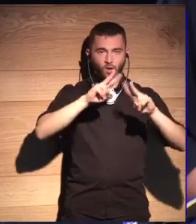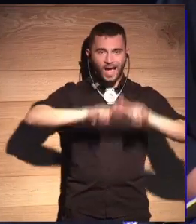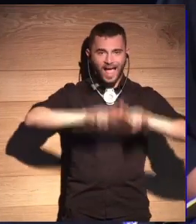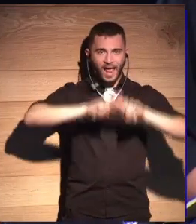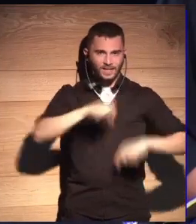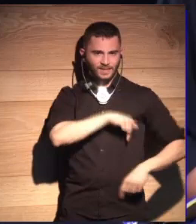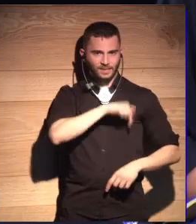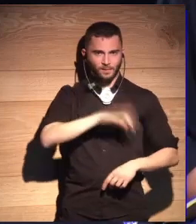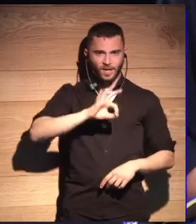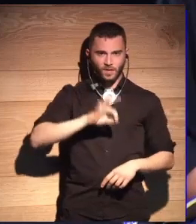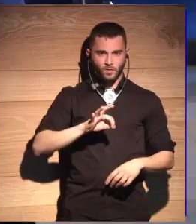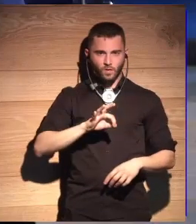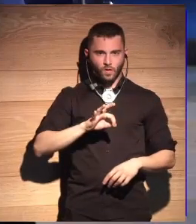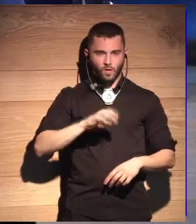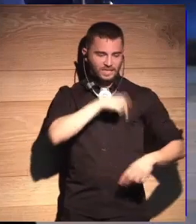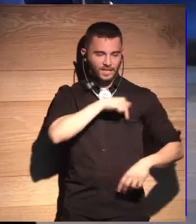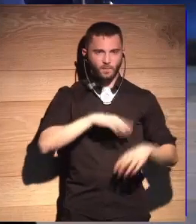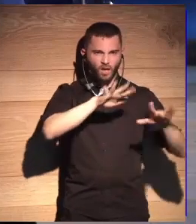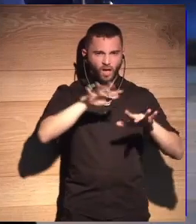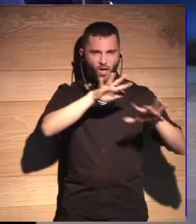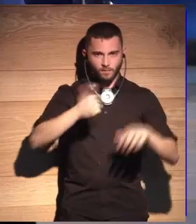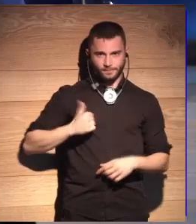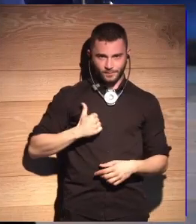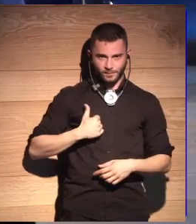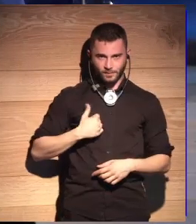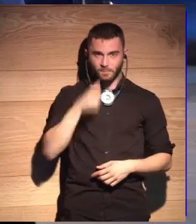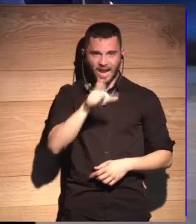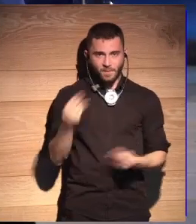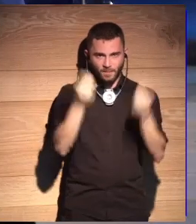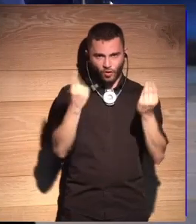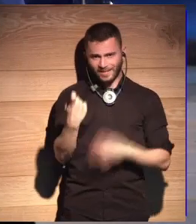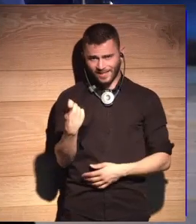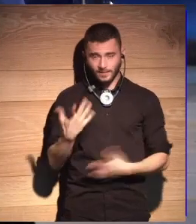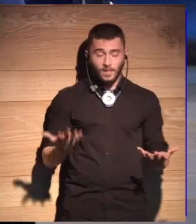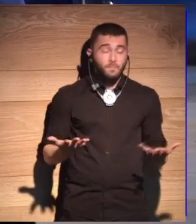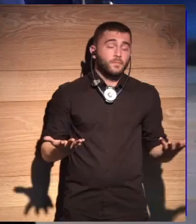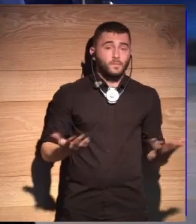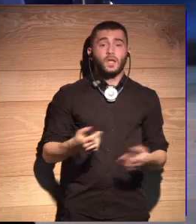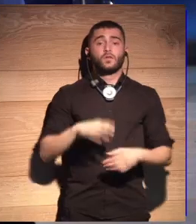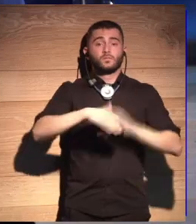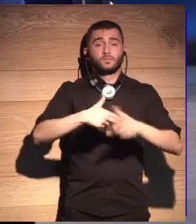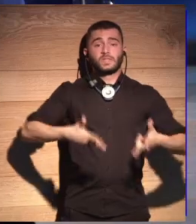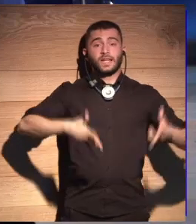for want of a better word, and you're in a totally different type of democratic space where these sorts of